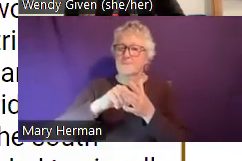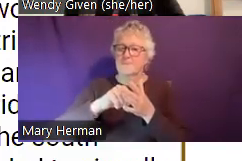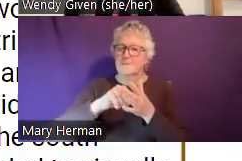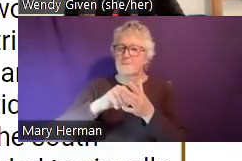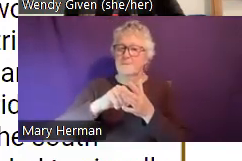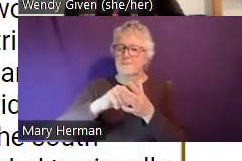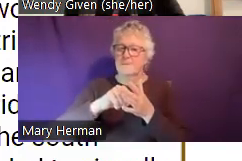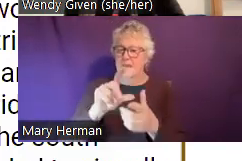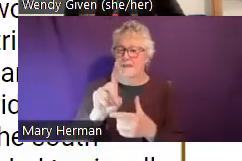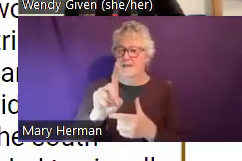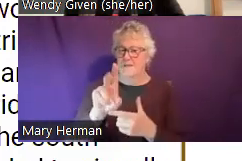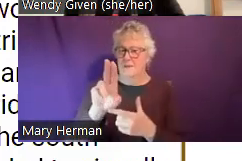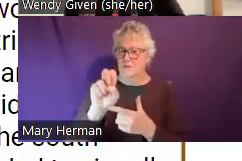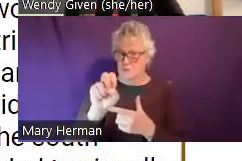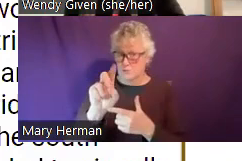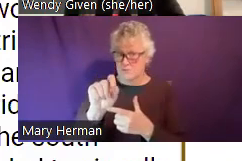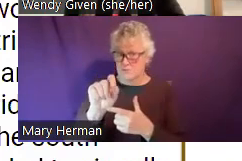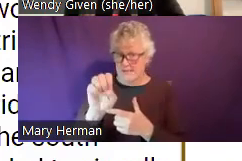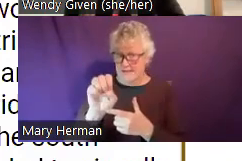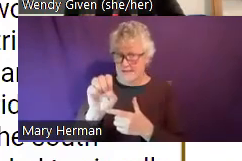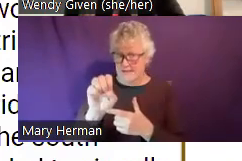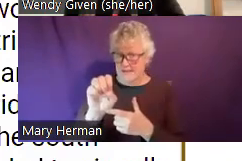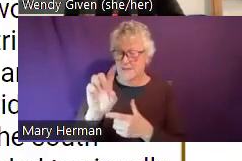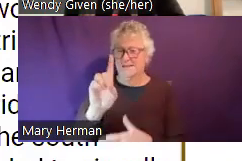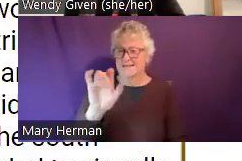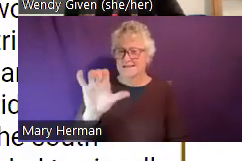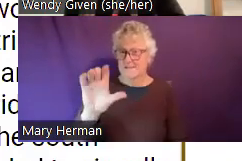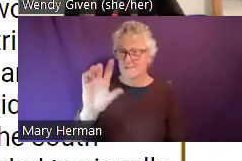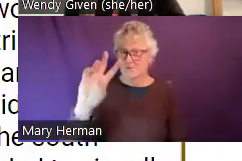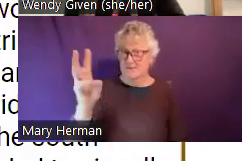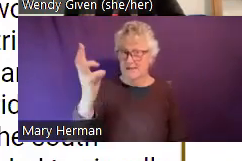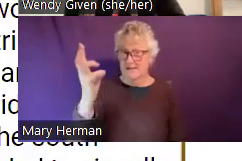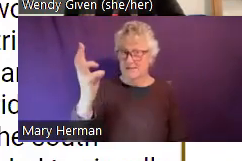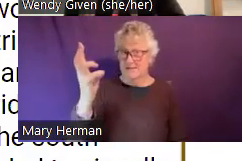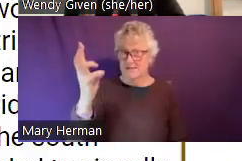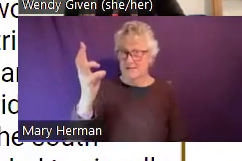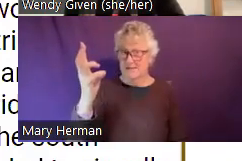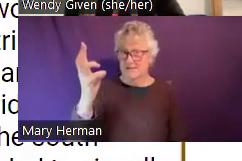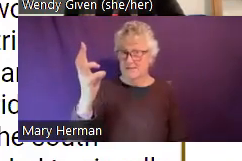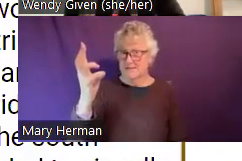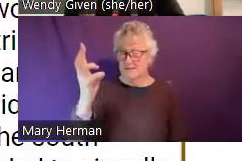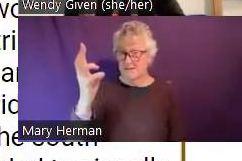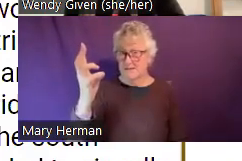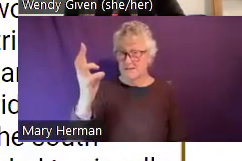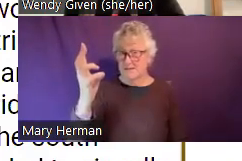the due date there of December 6th, there won't be any kind of